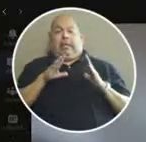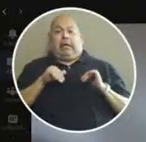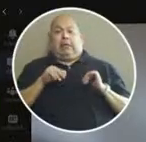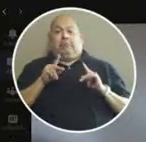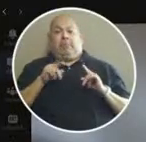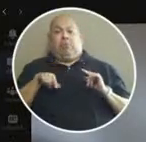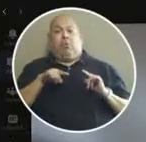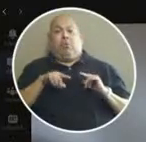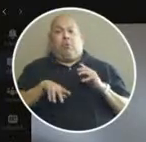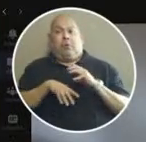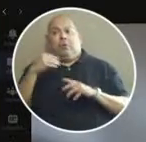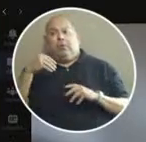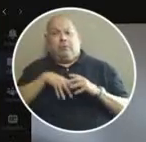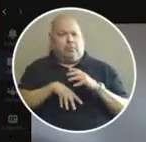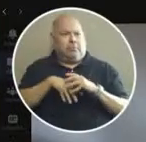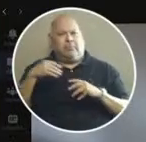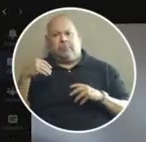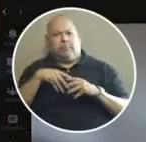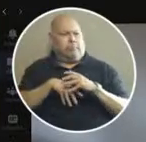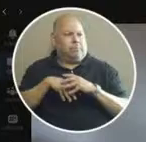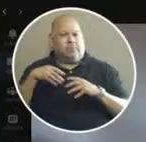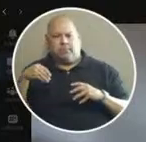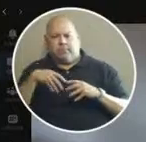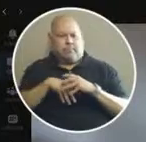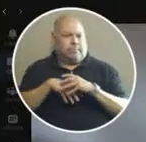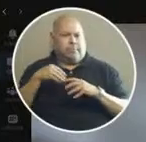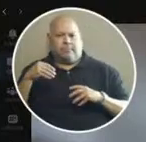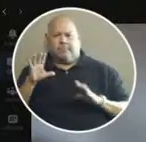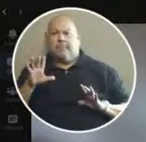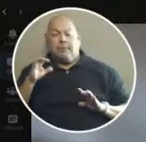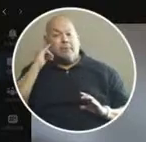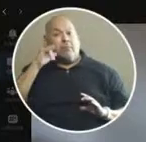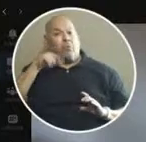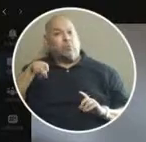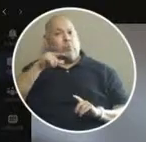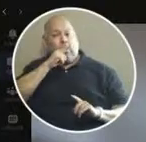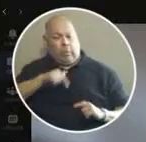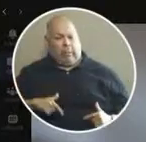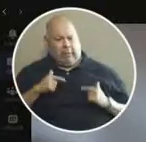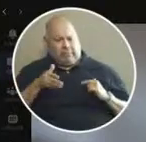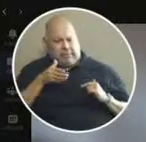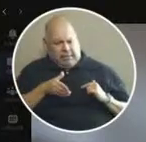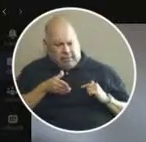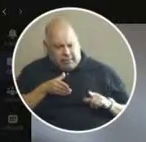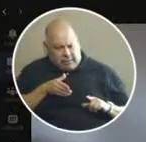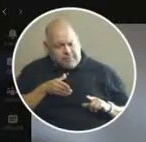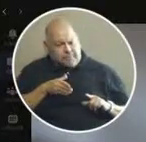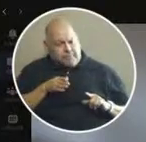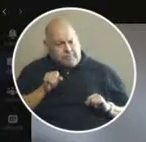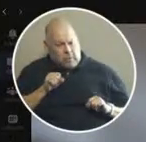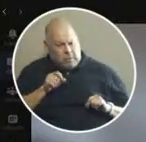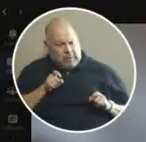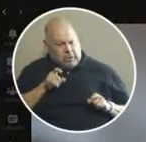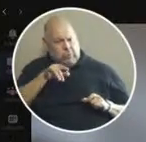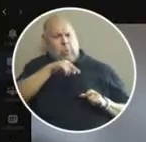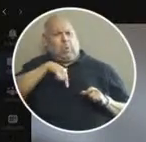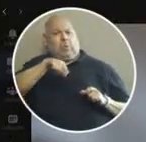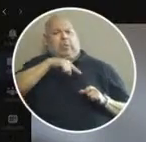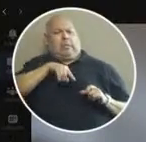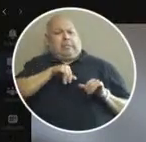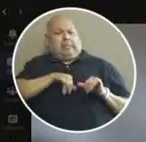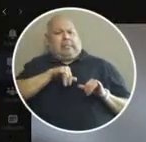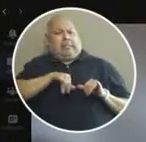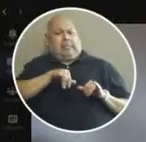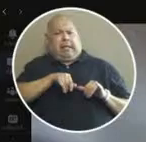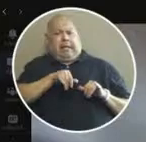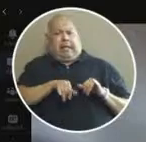of people going out and coming back into the household. So if you know who lives there and you're able to control that